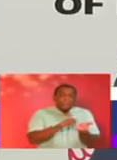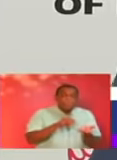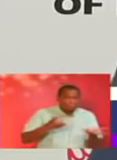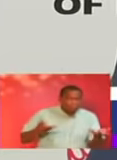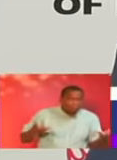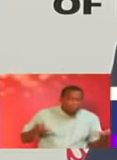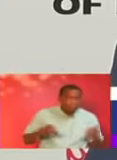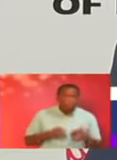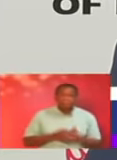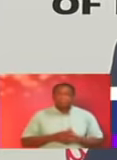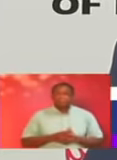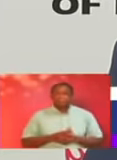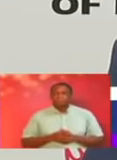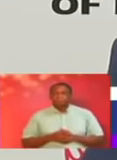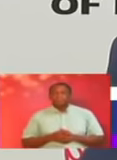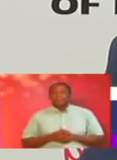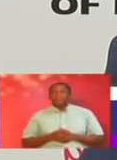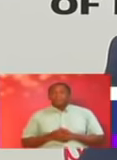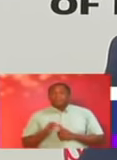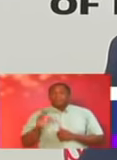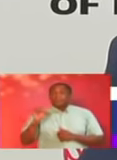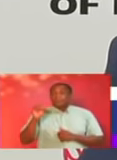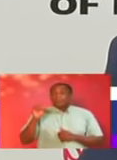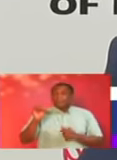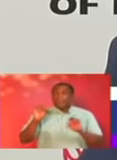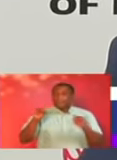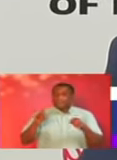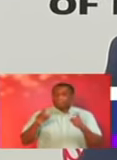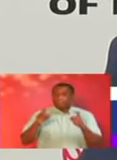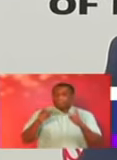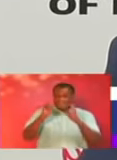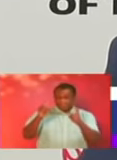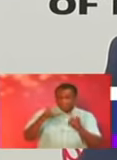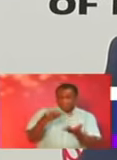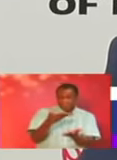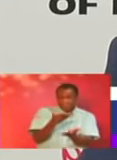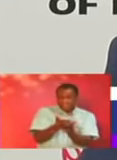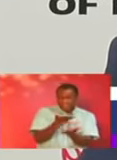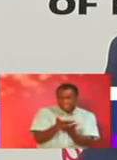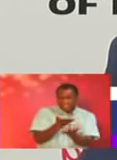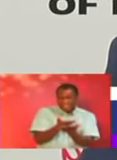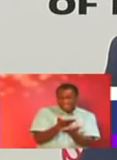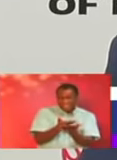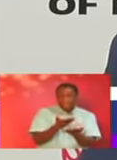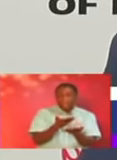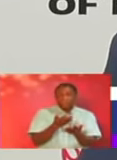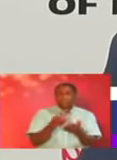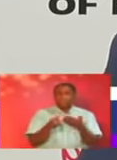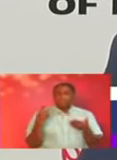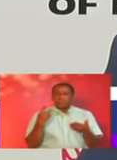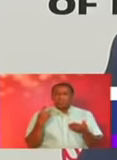I can give you some evidence. We had put aside a day, I believe, last week.